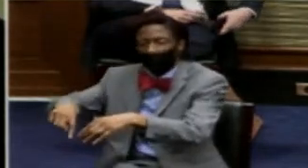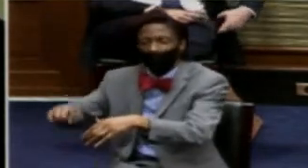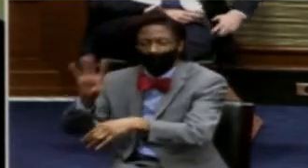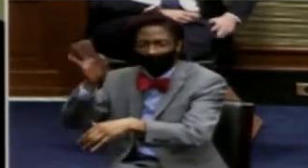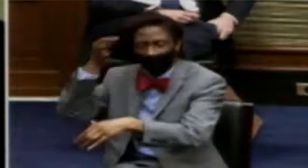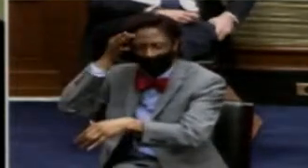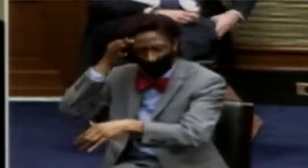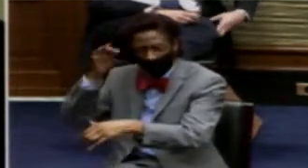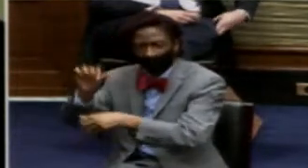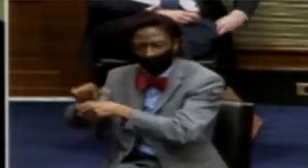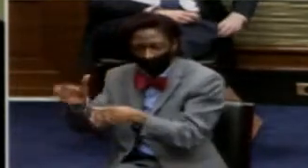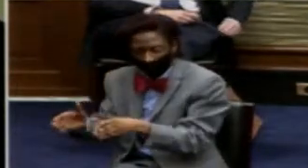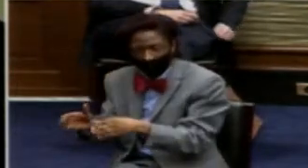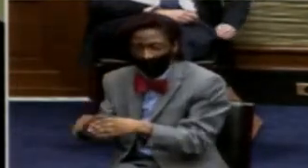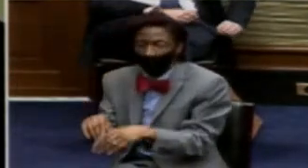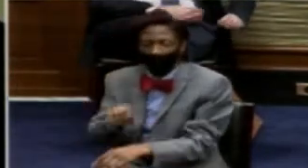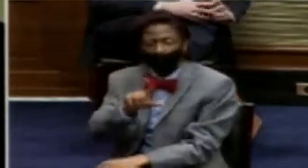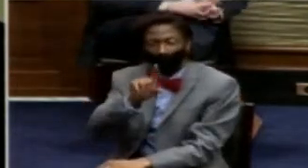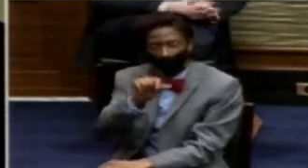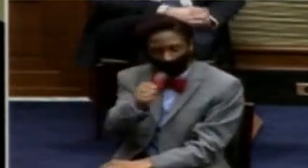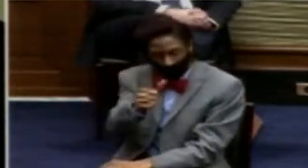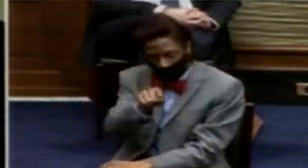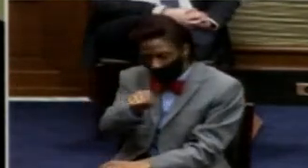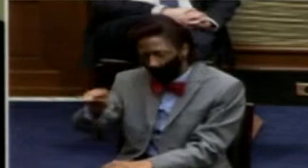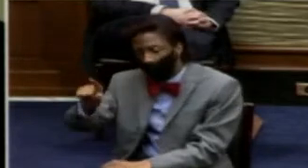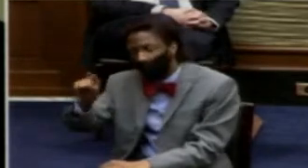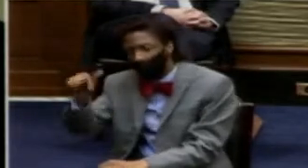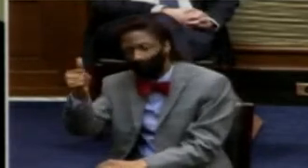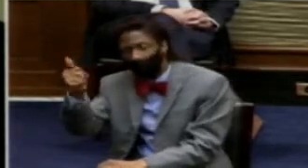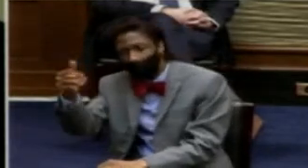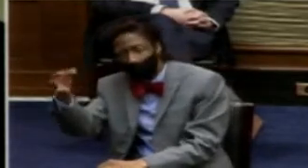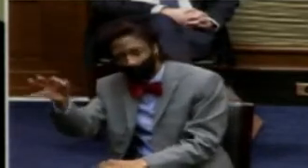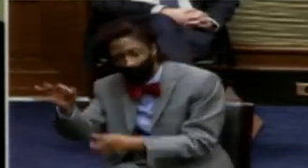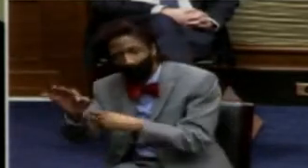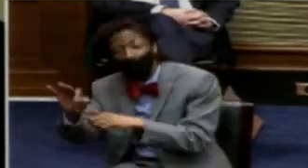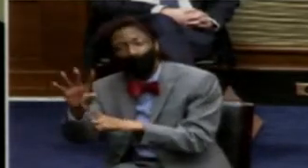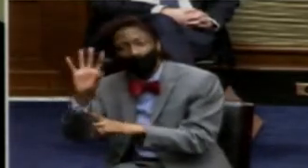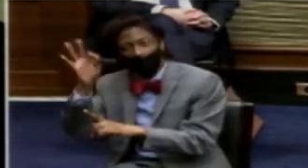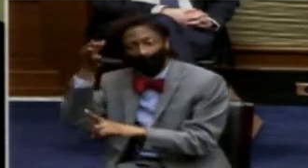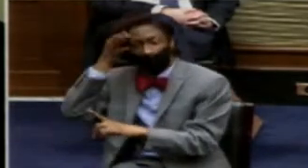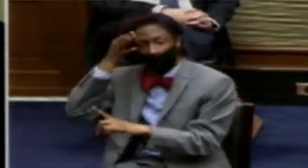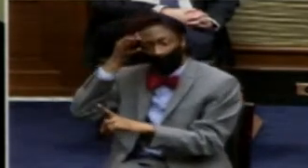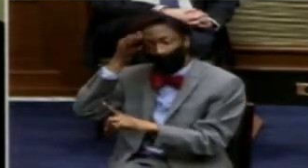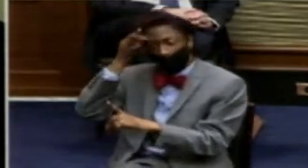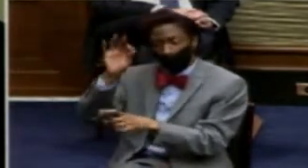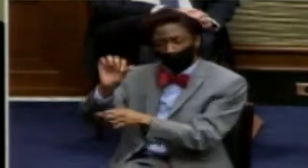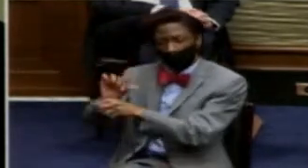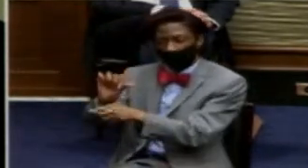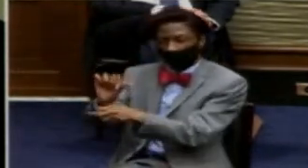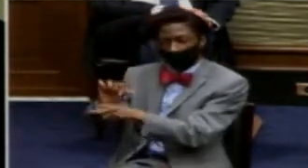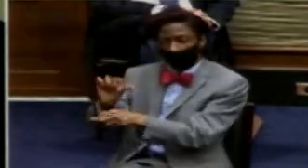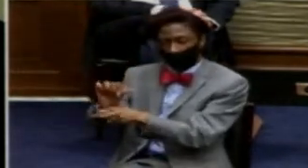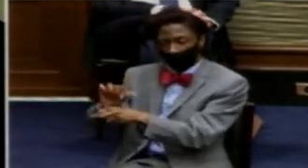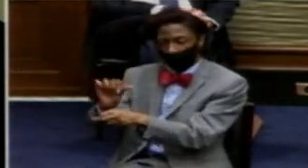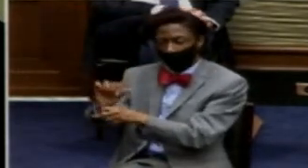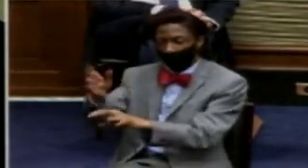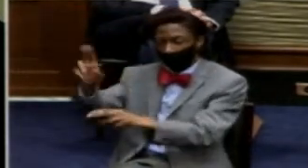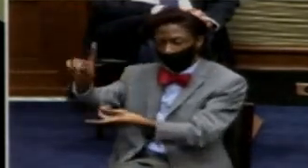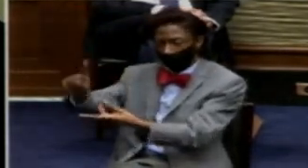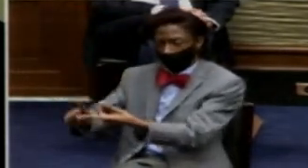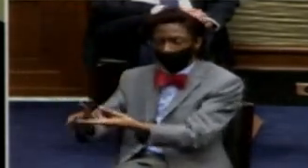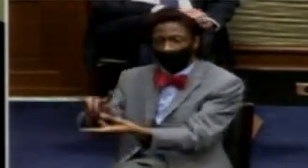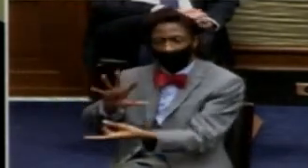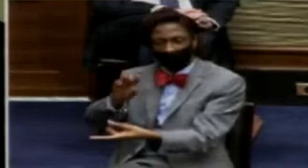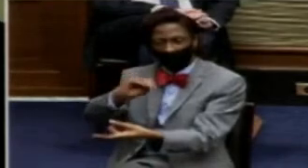employees. From 2010 to 2019, while federal government employment declined by 15,000, private